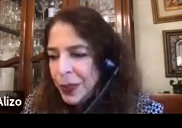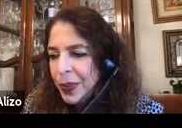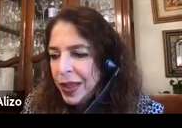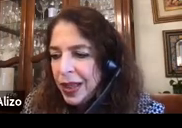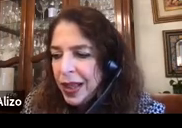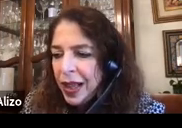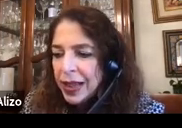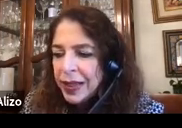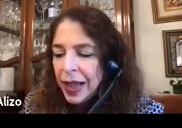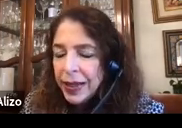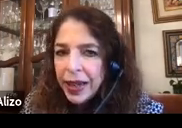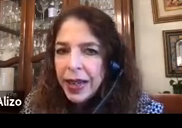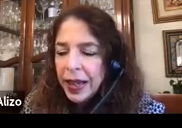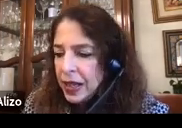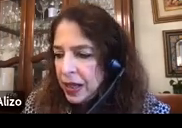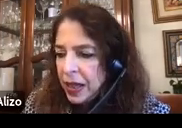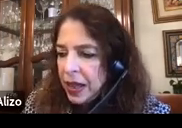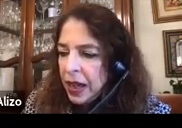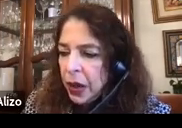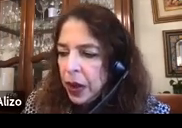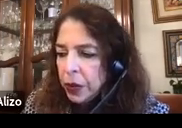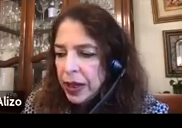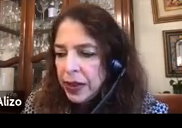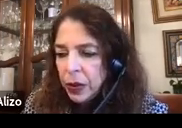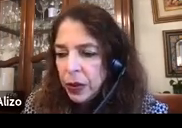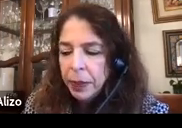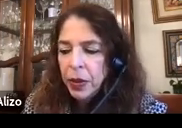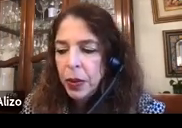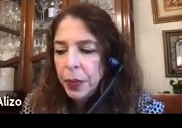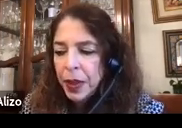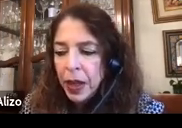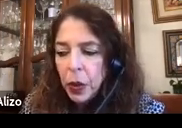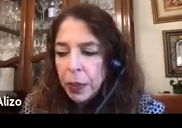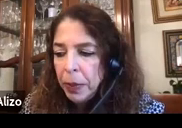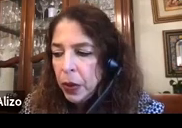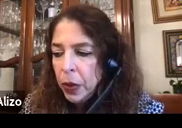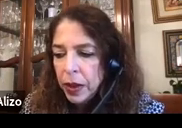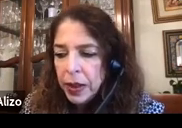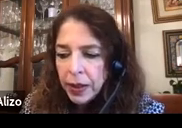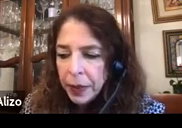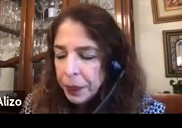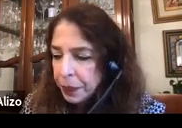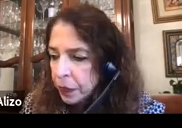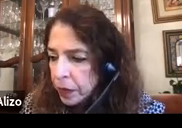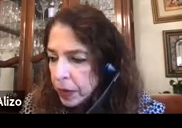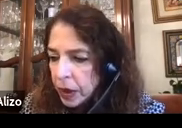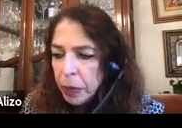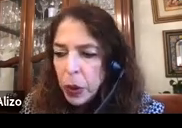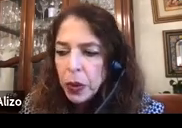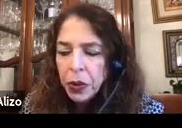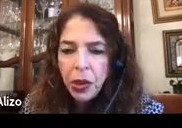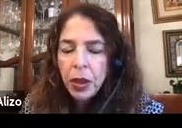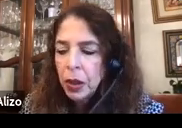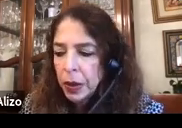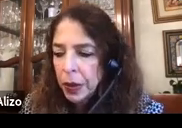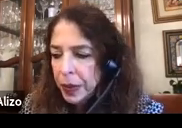interpretación. Hay que hacer clic allí y luego seleccionar español y oprimir donde dice